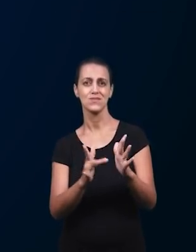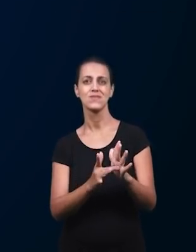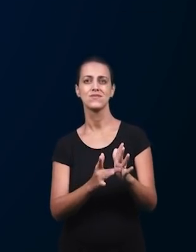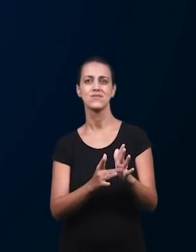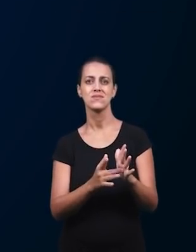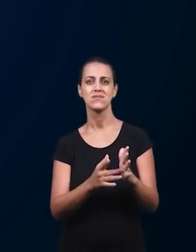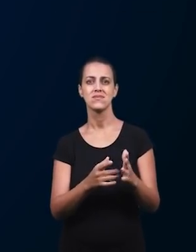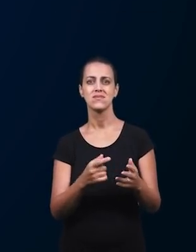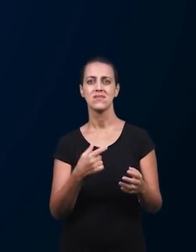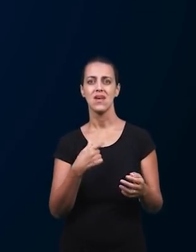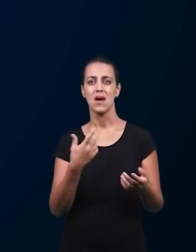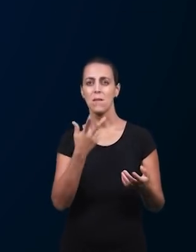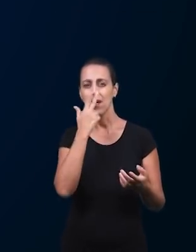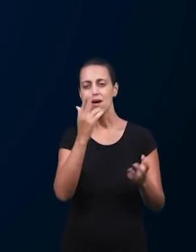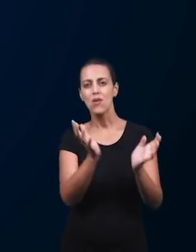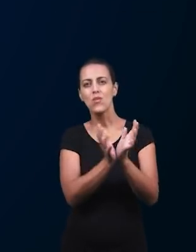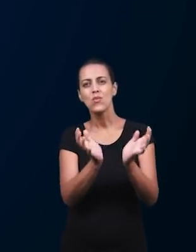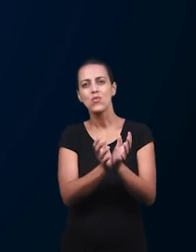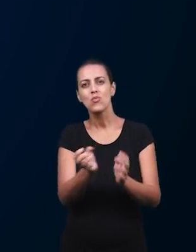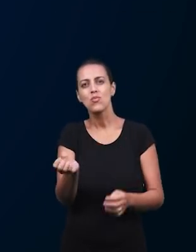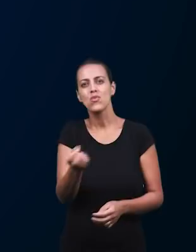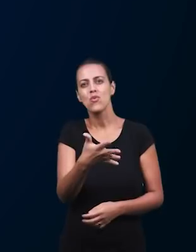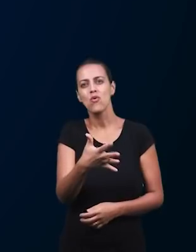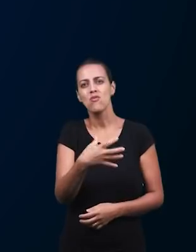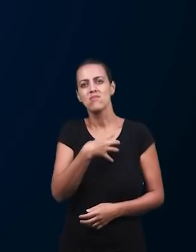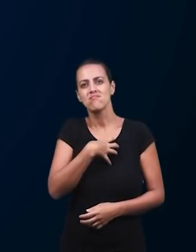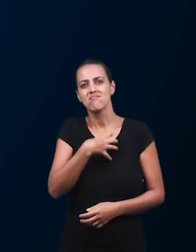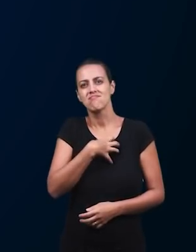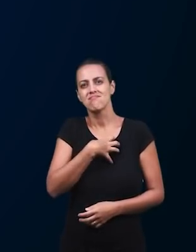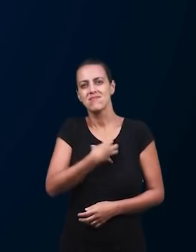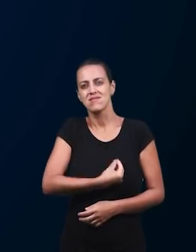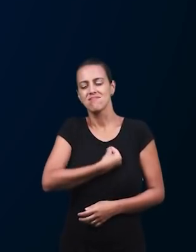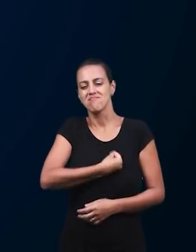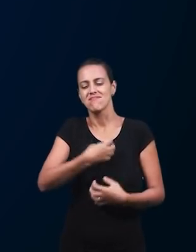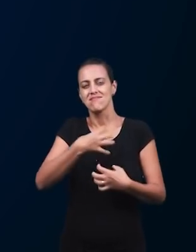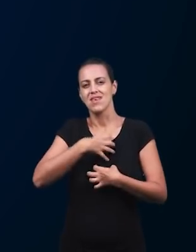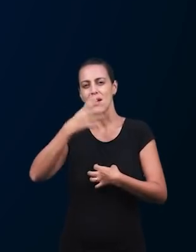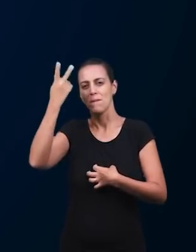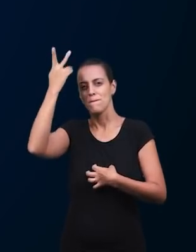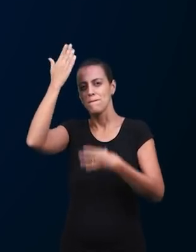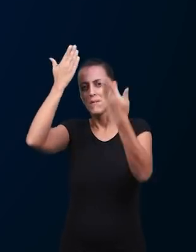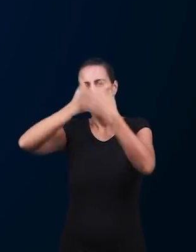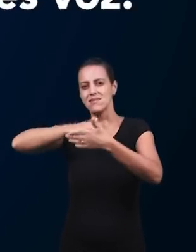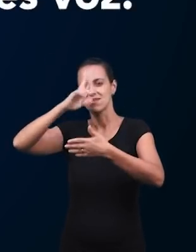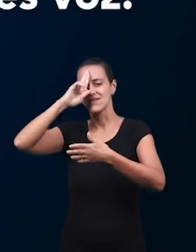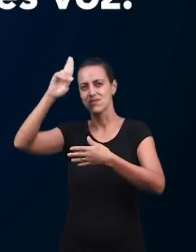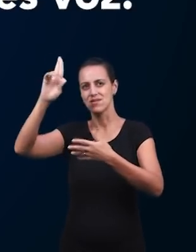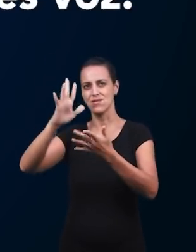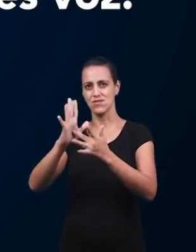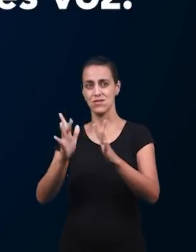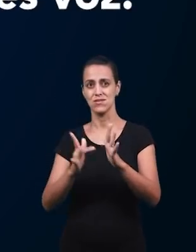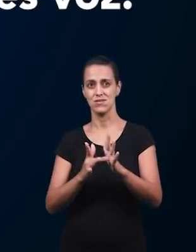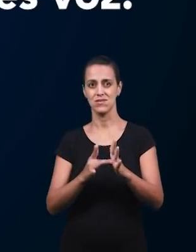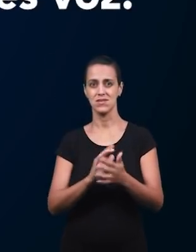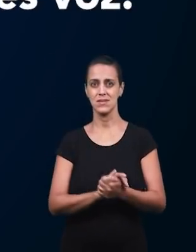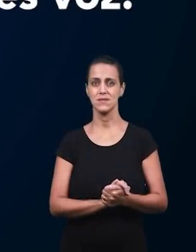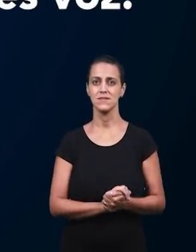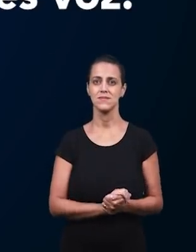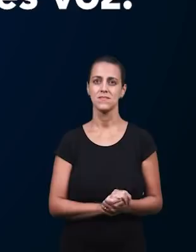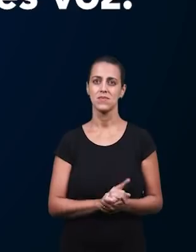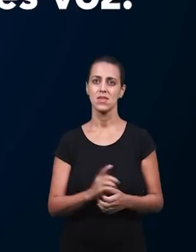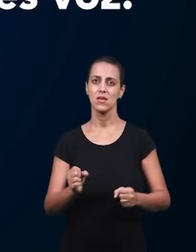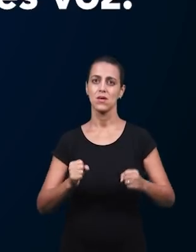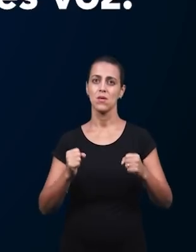Christianity, I am humbled to return to the presence of the Lord who gave us eternity with Him. The hour of